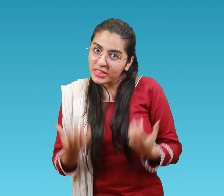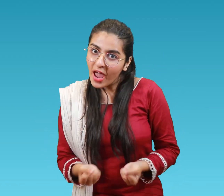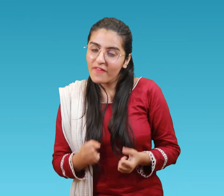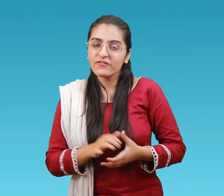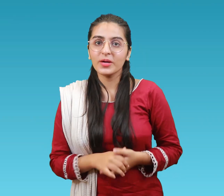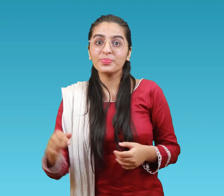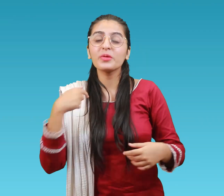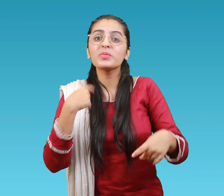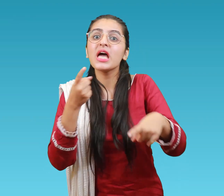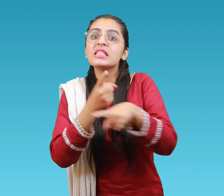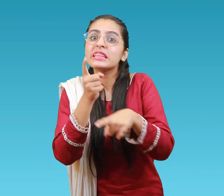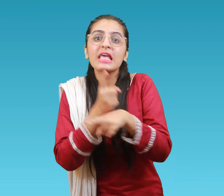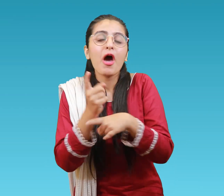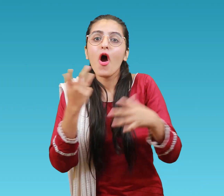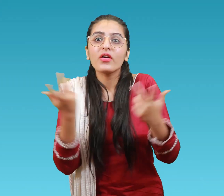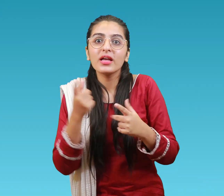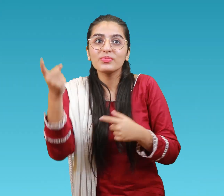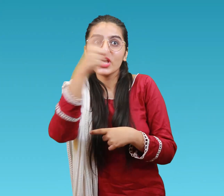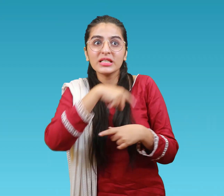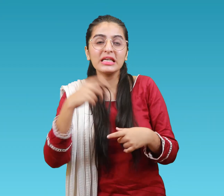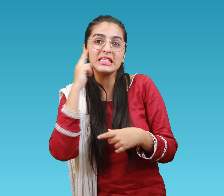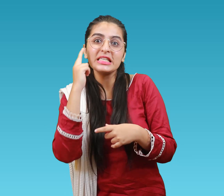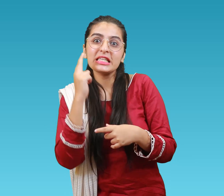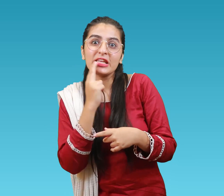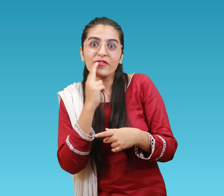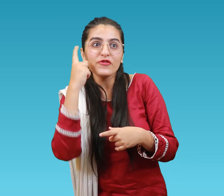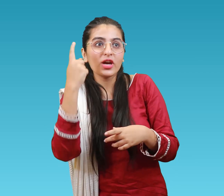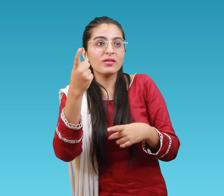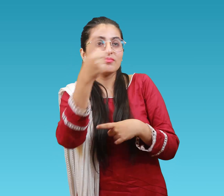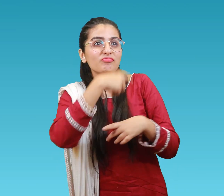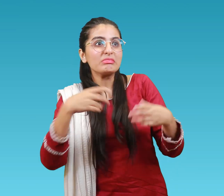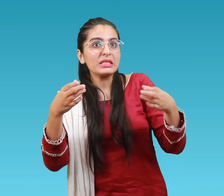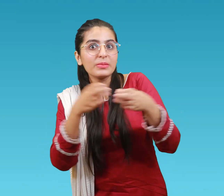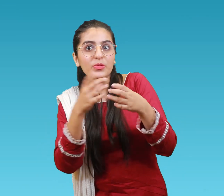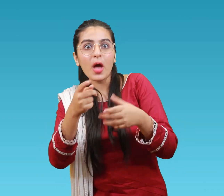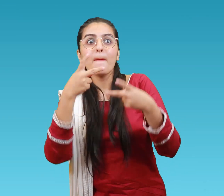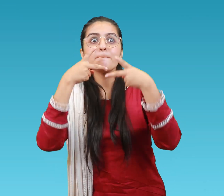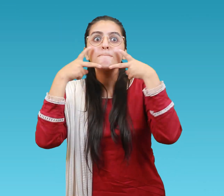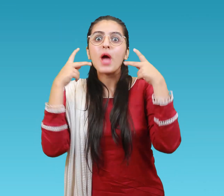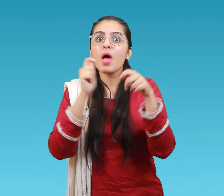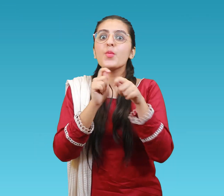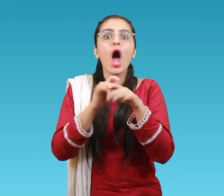video. We will teach you how to make masks for the deaf community.